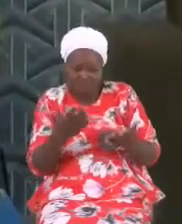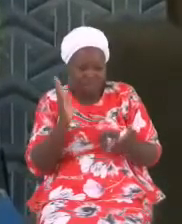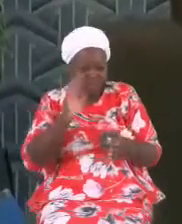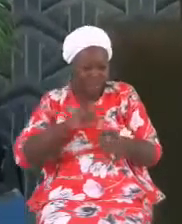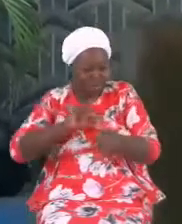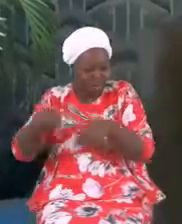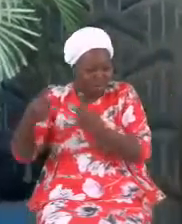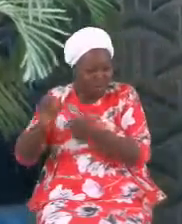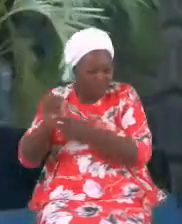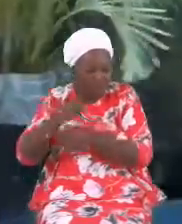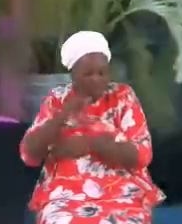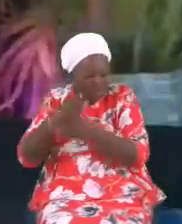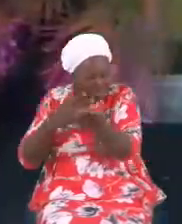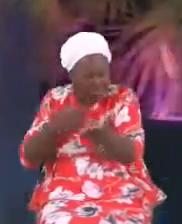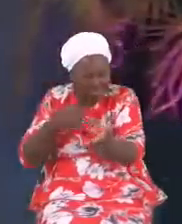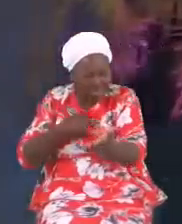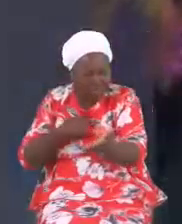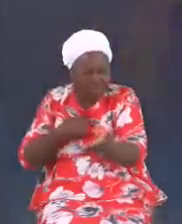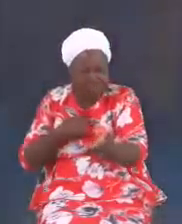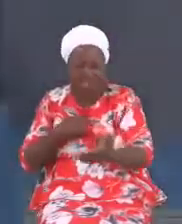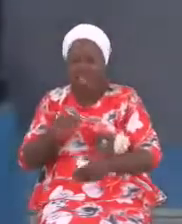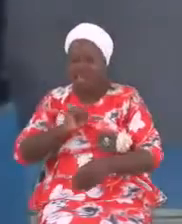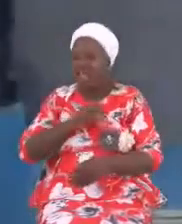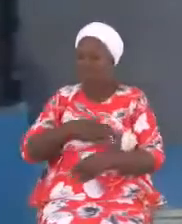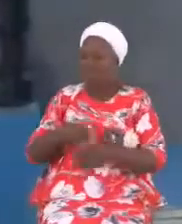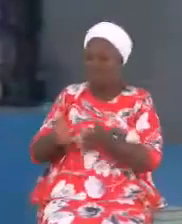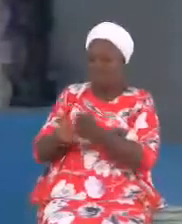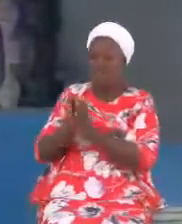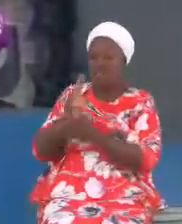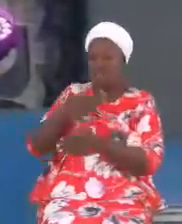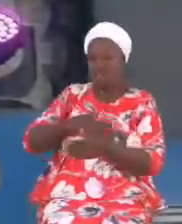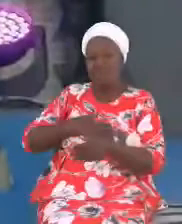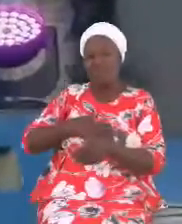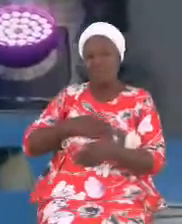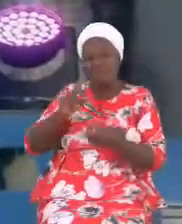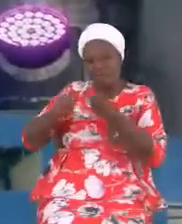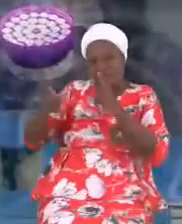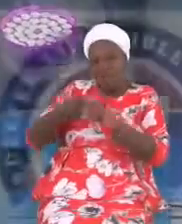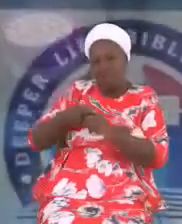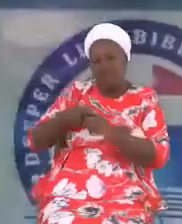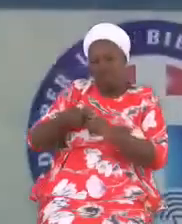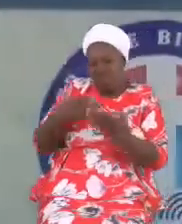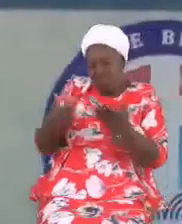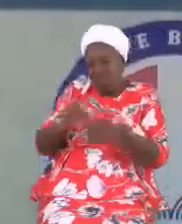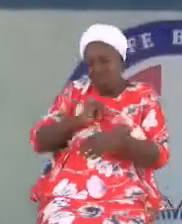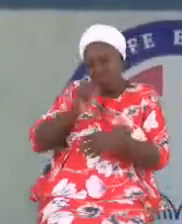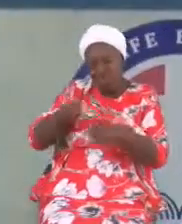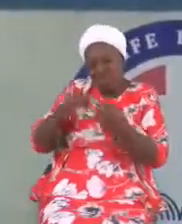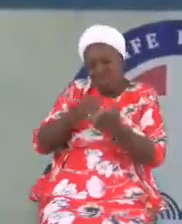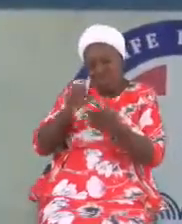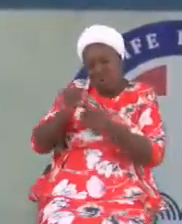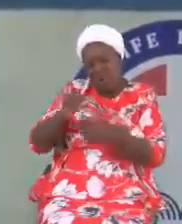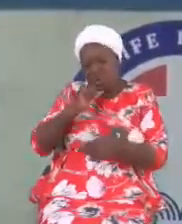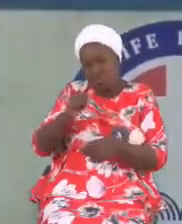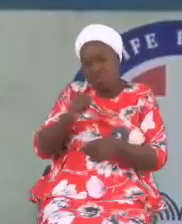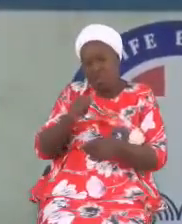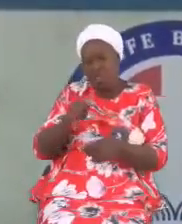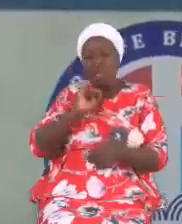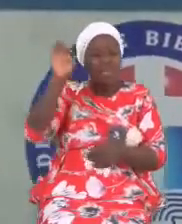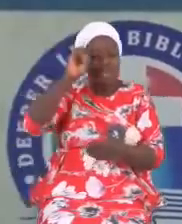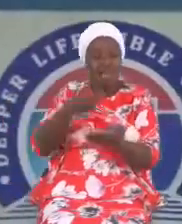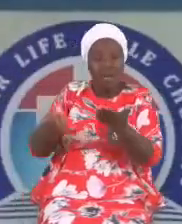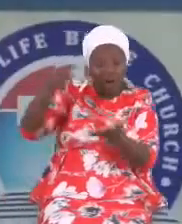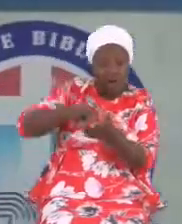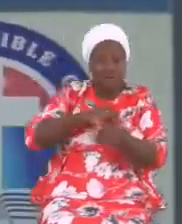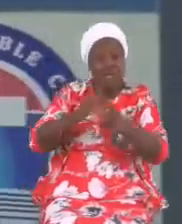I will ask the one who employed me to feed the pigs whether I should do this or not. He arose and came.